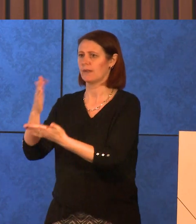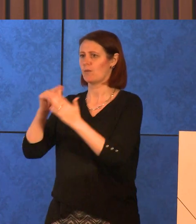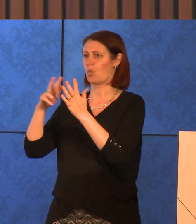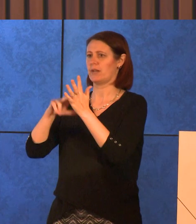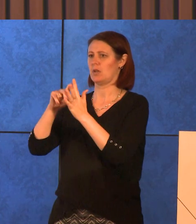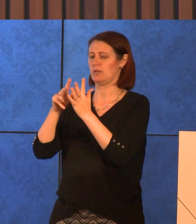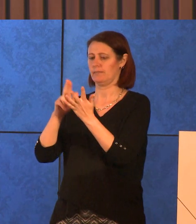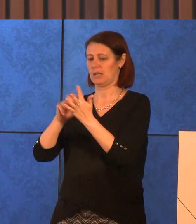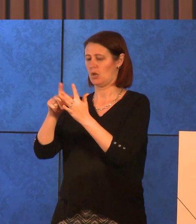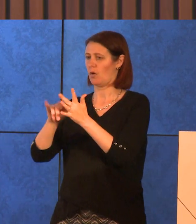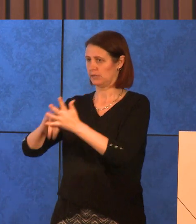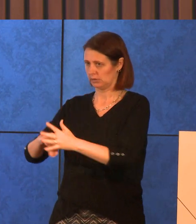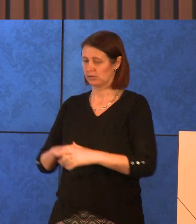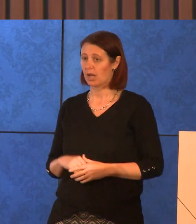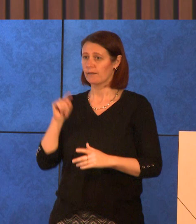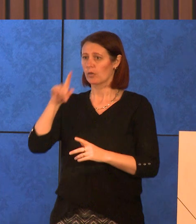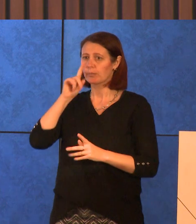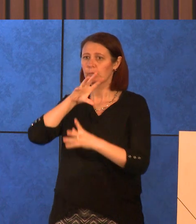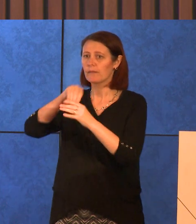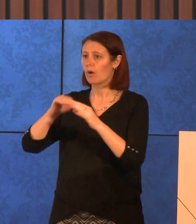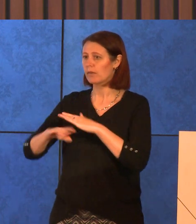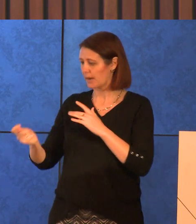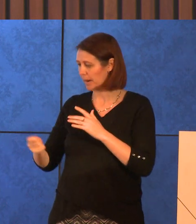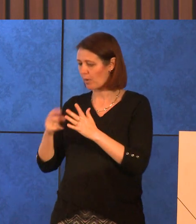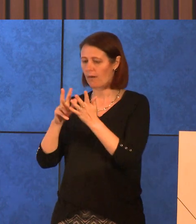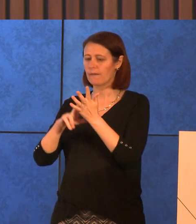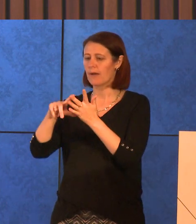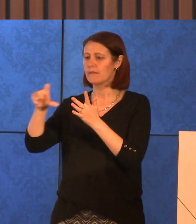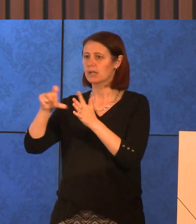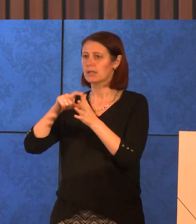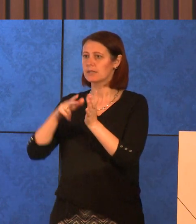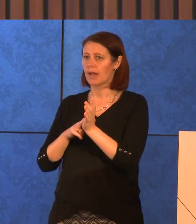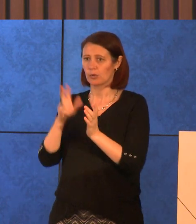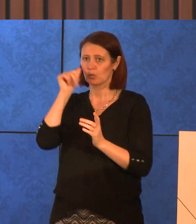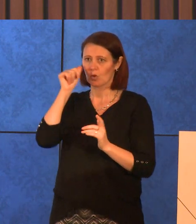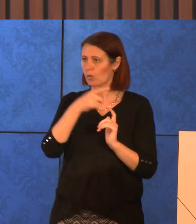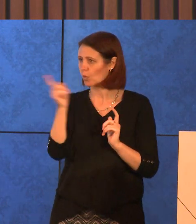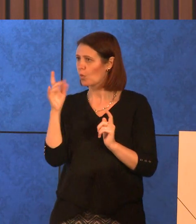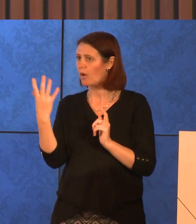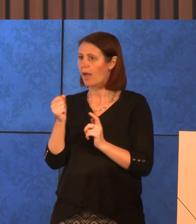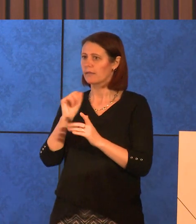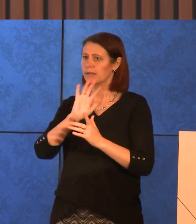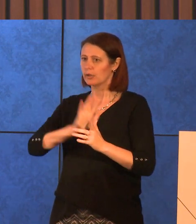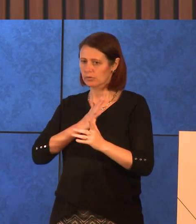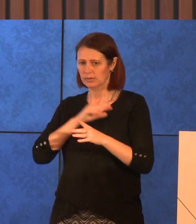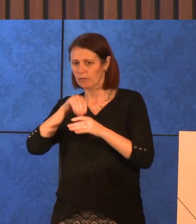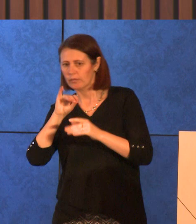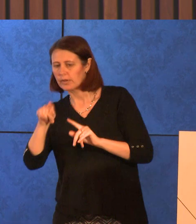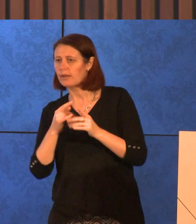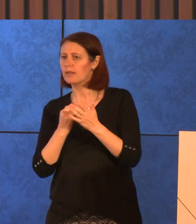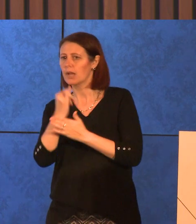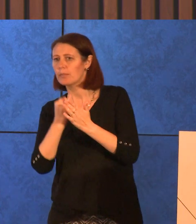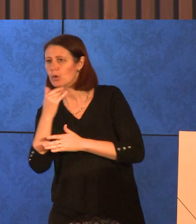And for those of you who are members of VicDAN, you'll know that all of us have an interest in the appeals process